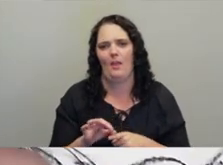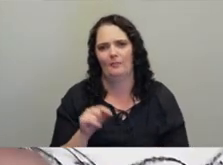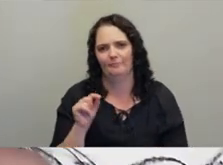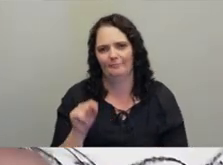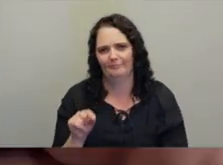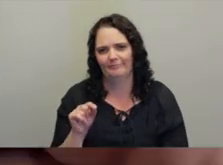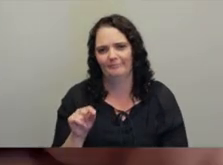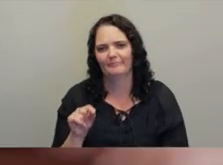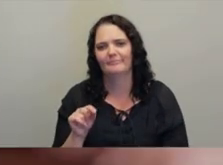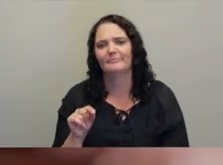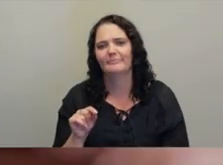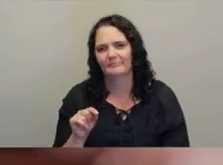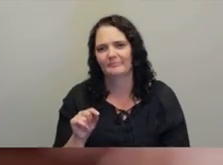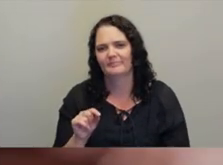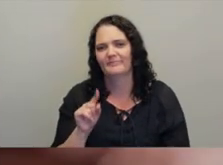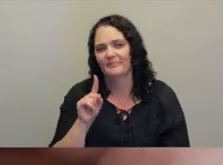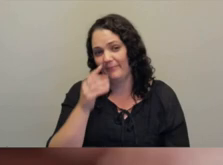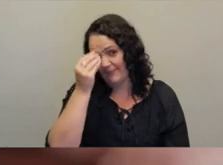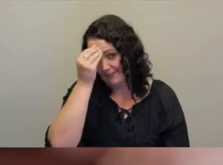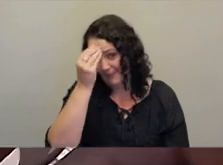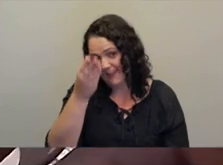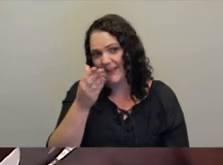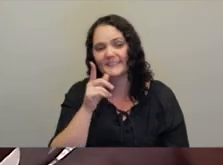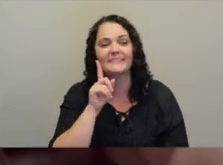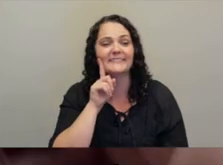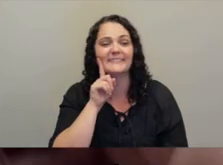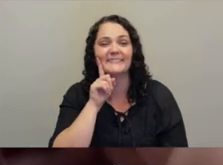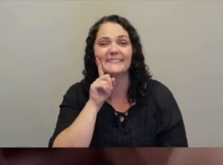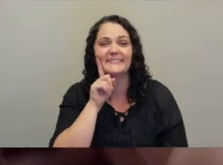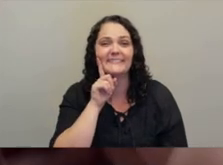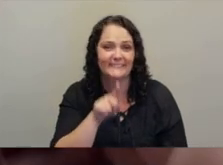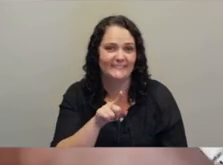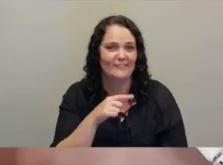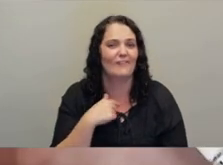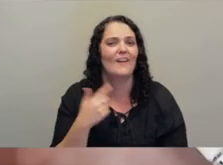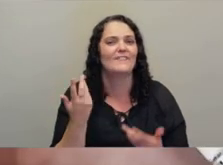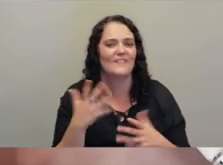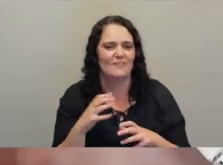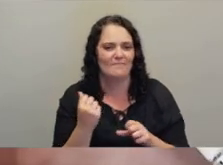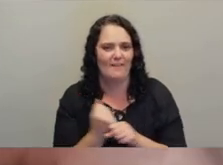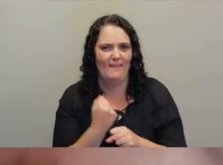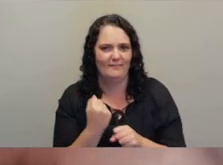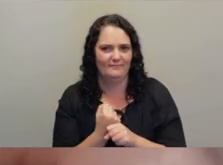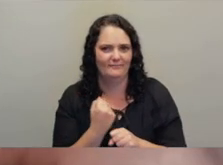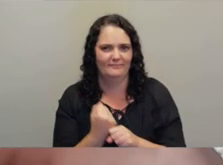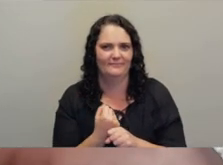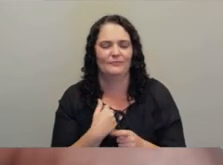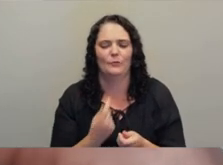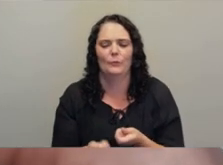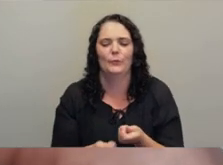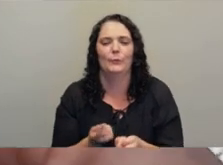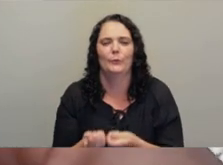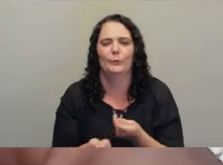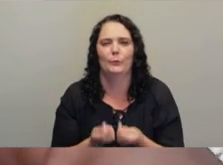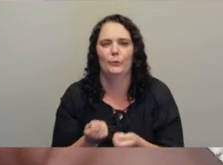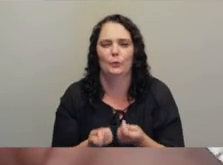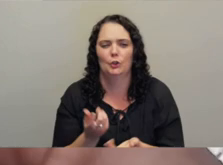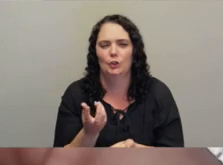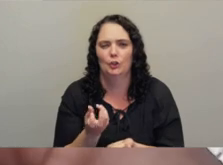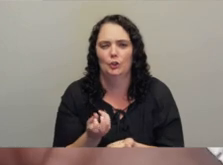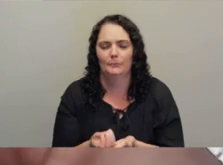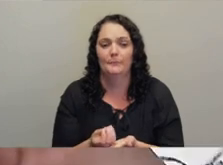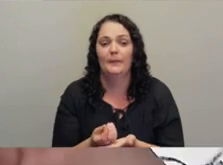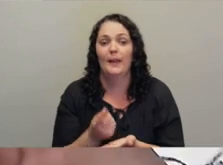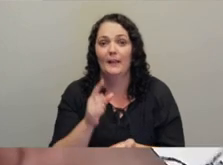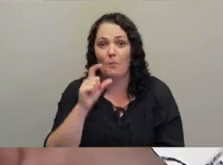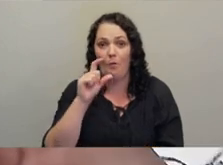that. I did that yesterday and actually made this little bottle right here. So this started off as about this amount right